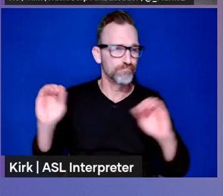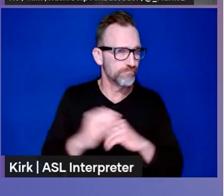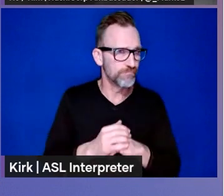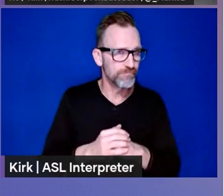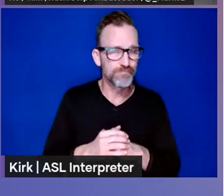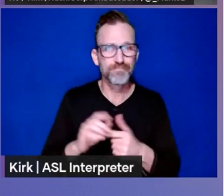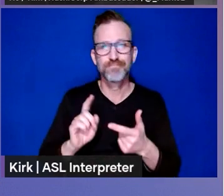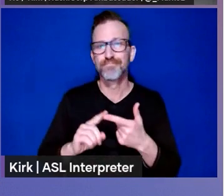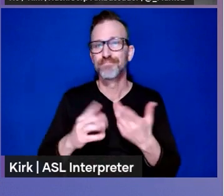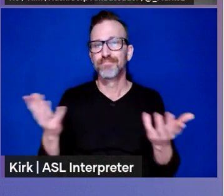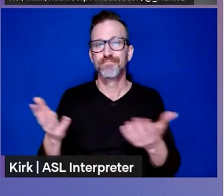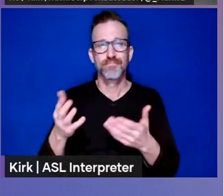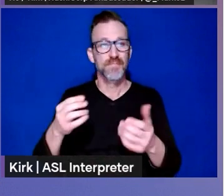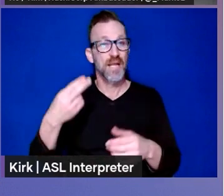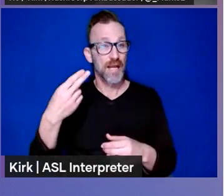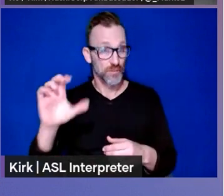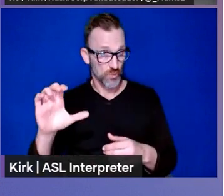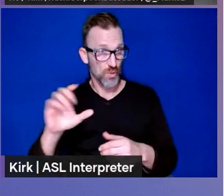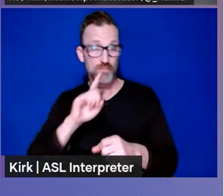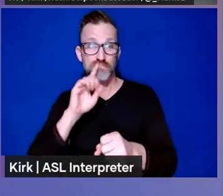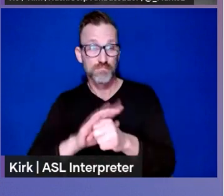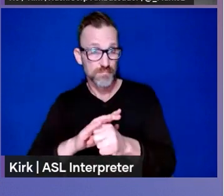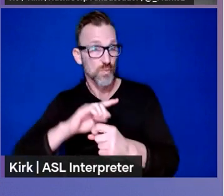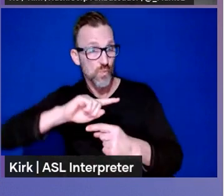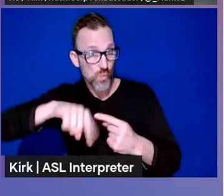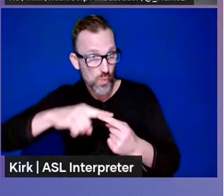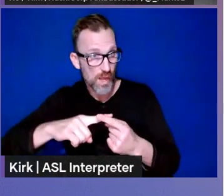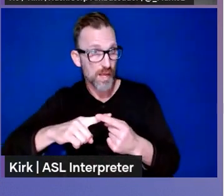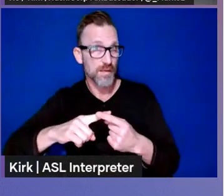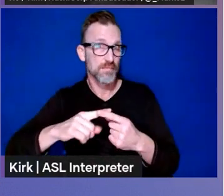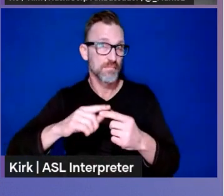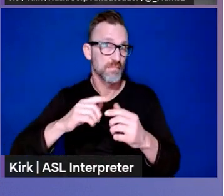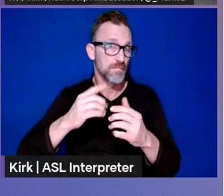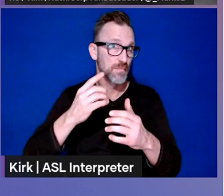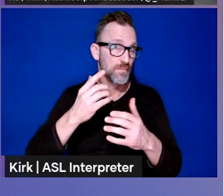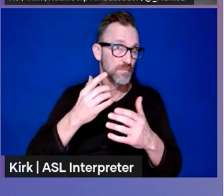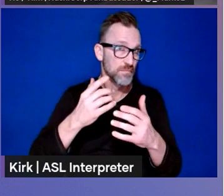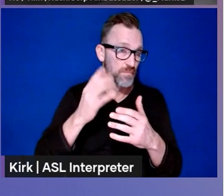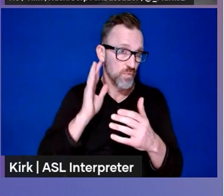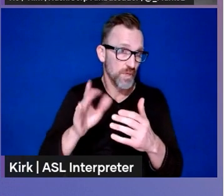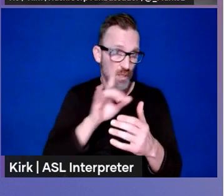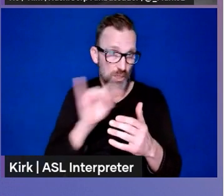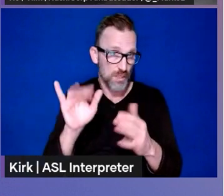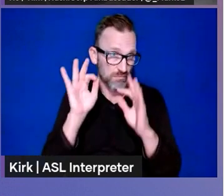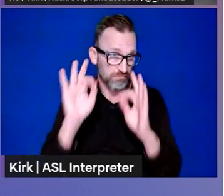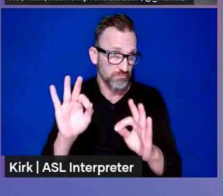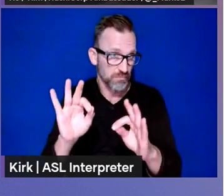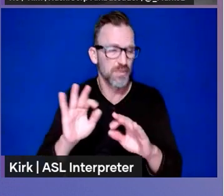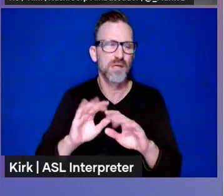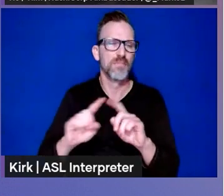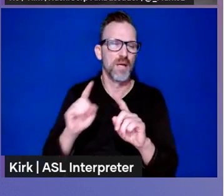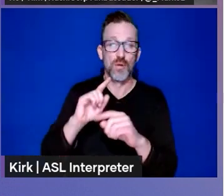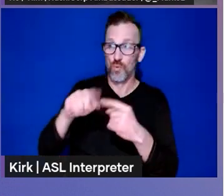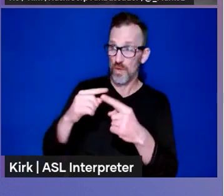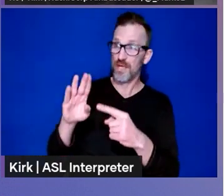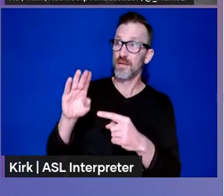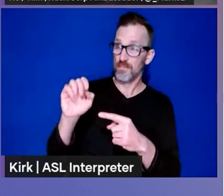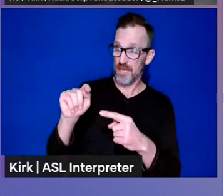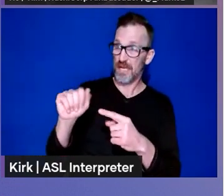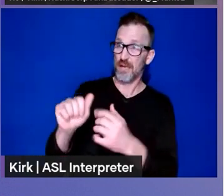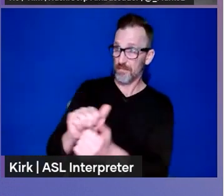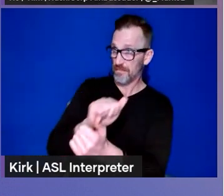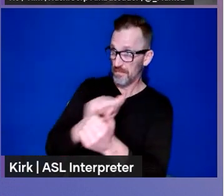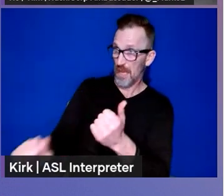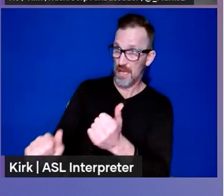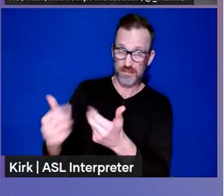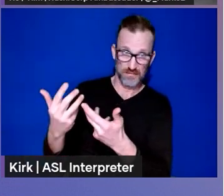commitments from HashiCorp at this point, and it's currently used at best effort. But as soon as it graduates out of beta, it should be fully ready